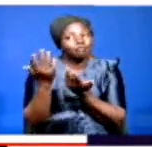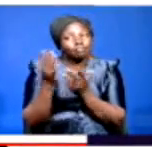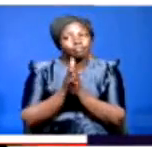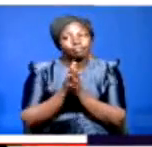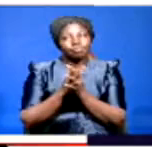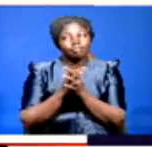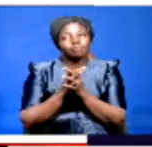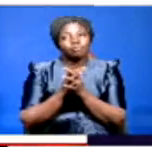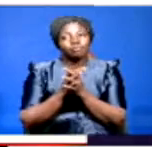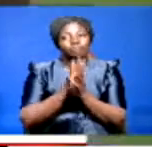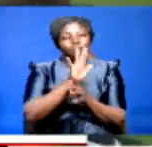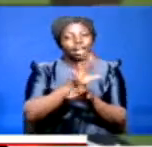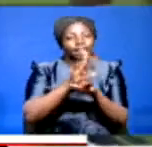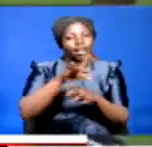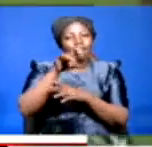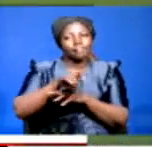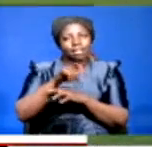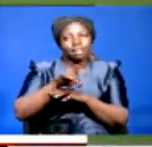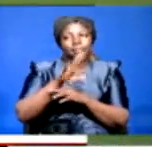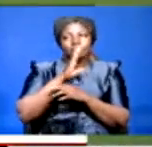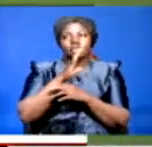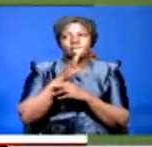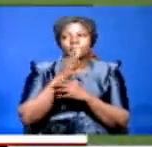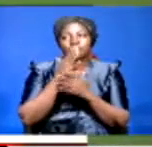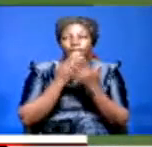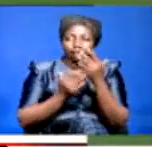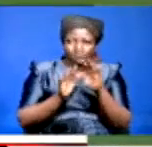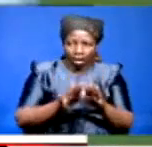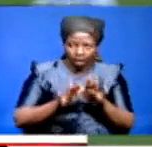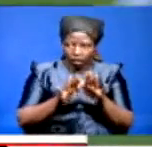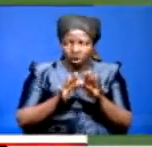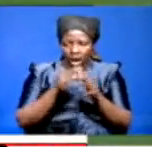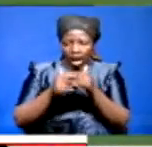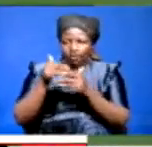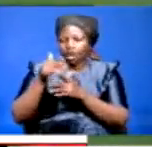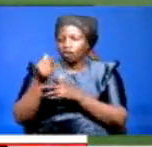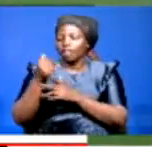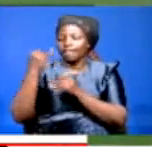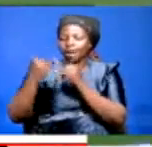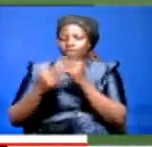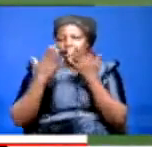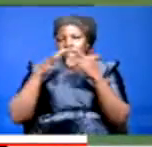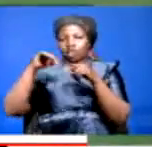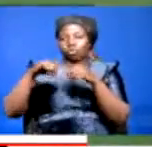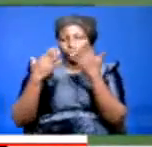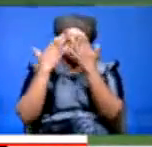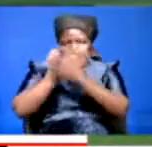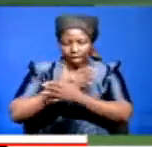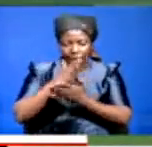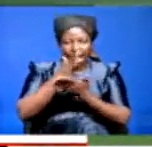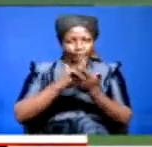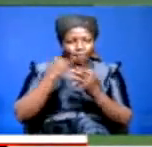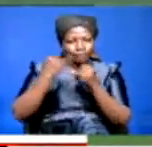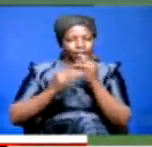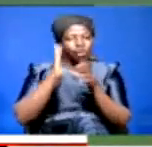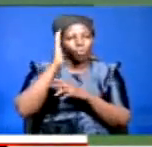their defenders, there's got to be cover, and it will be the same in our teams. After the quarterfinals are done tonight, the semi-finals will be played on